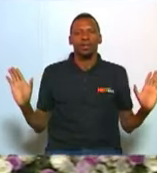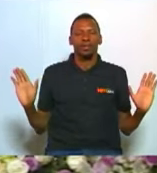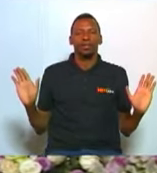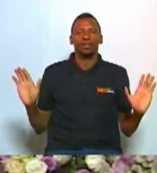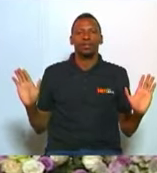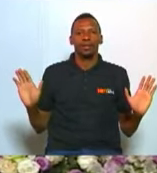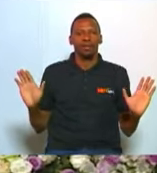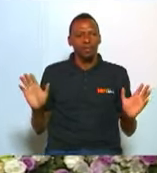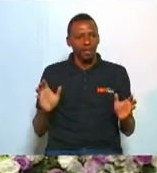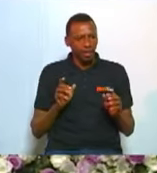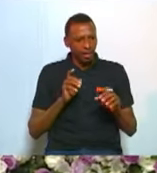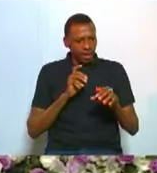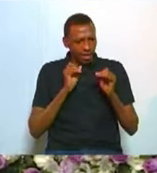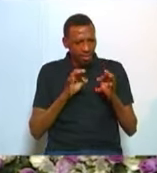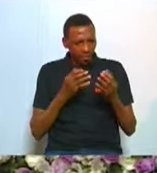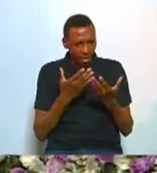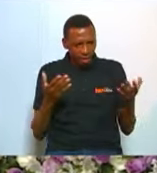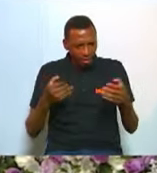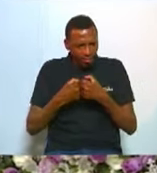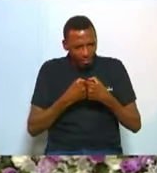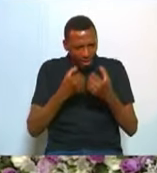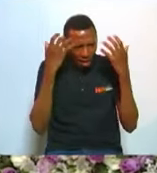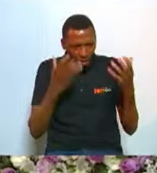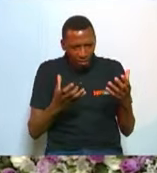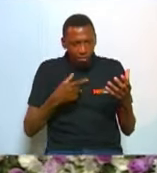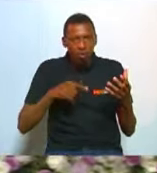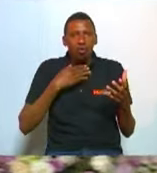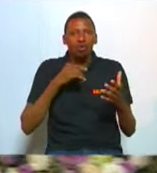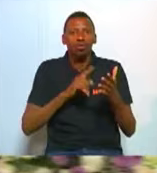When things are getting tough, we want to walk away.